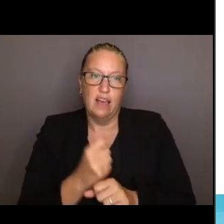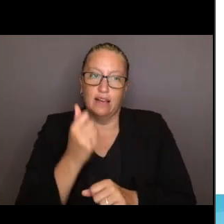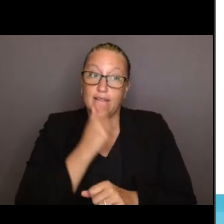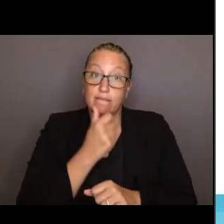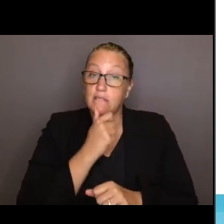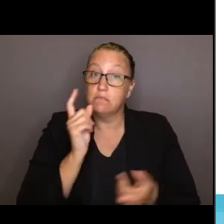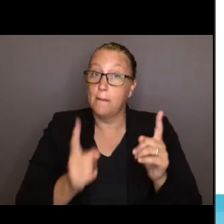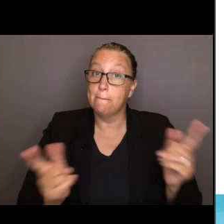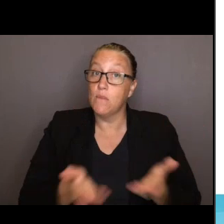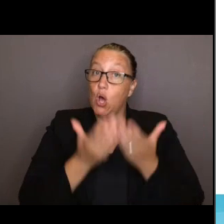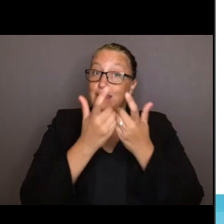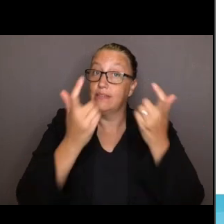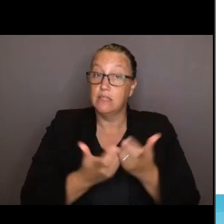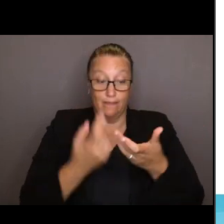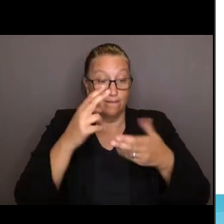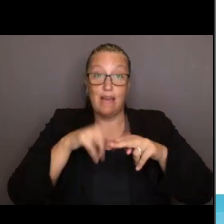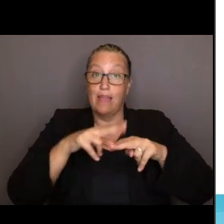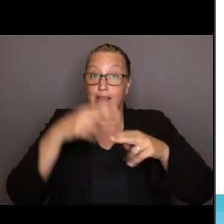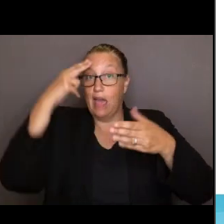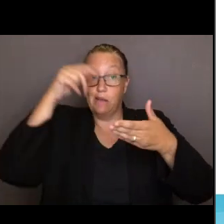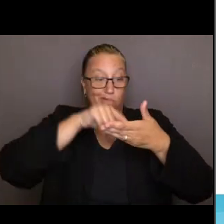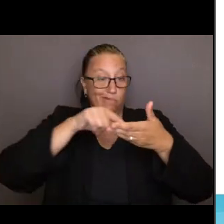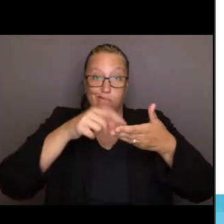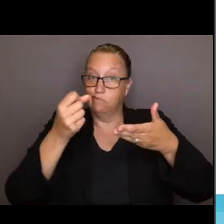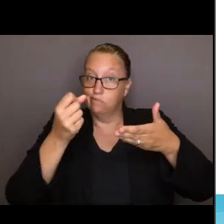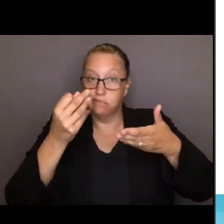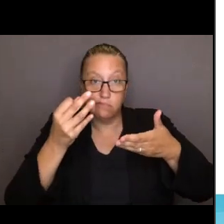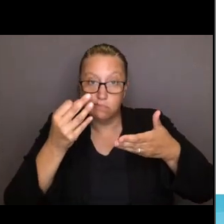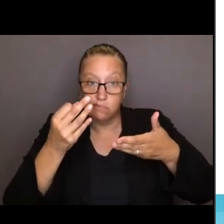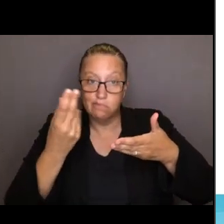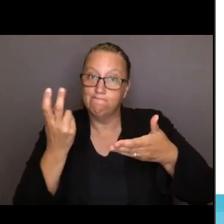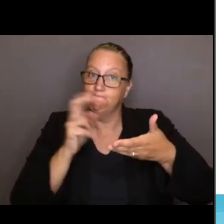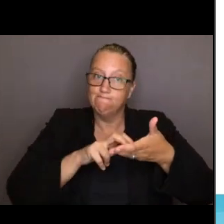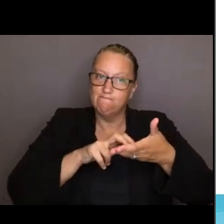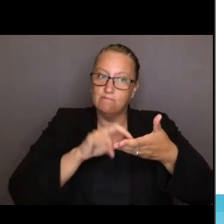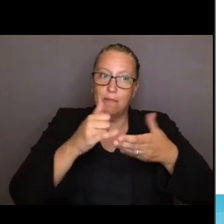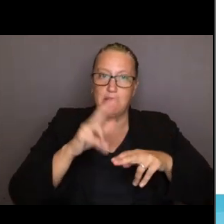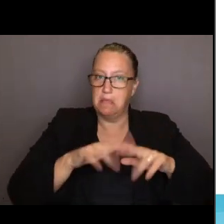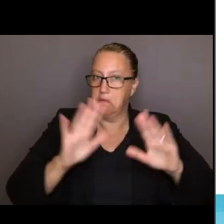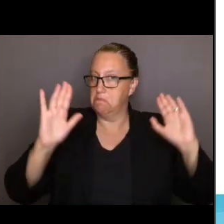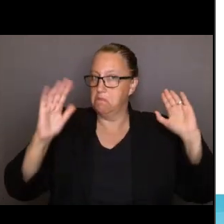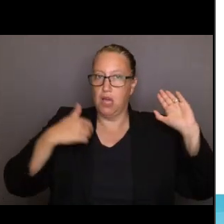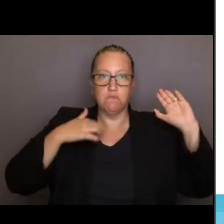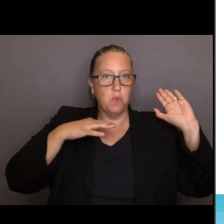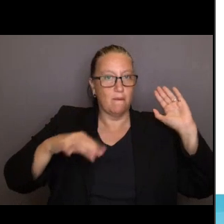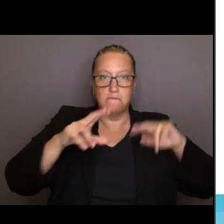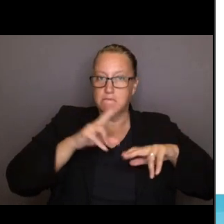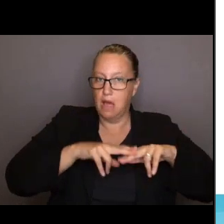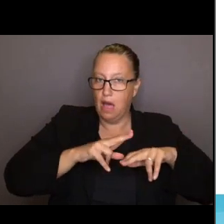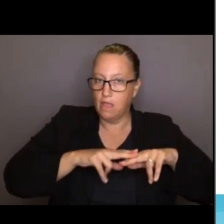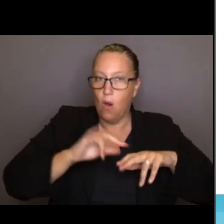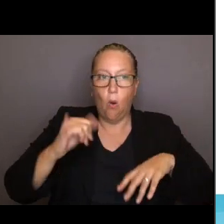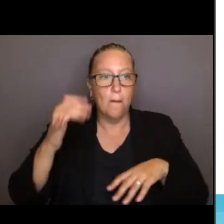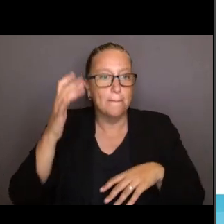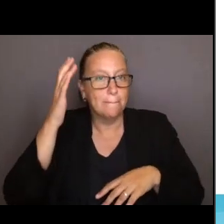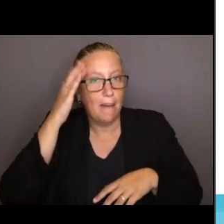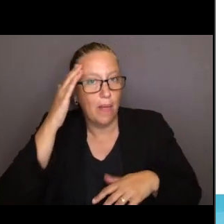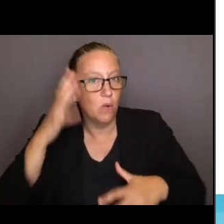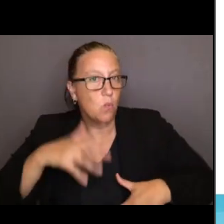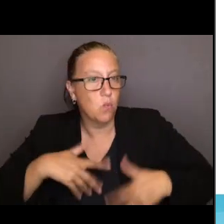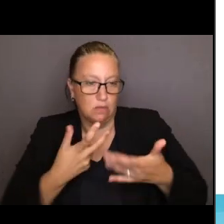birth certificate. However that comes about, that might be the father doesn't acknowledge he's the father, or the mother does not want him to sign the